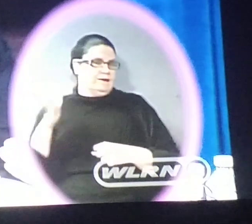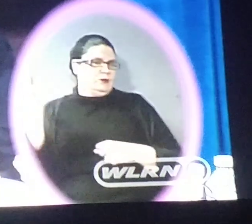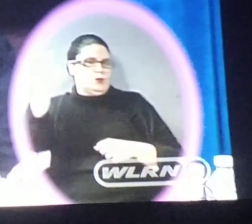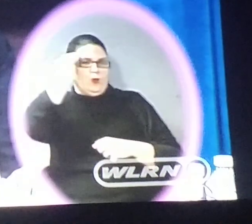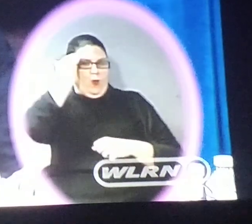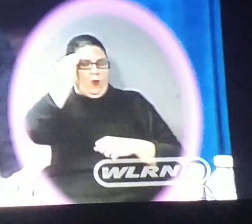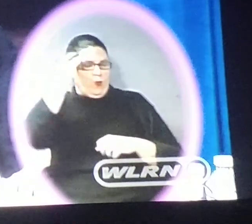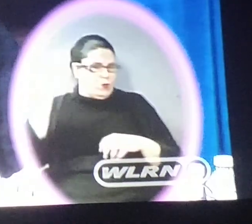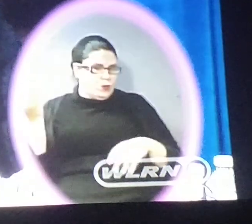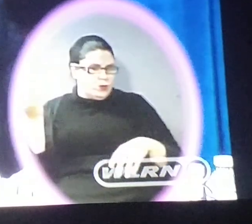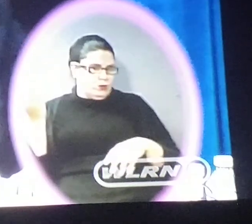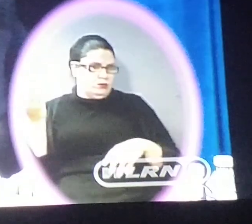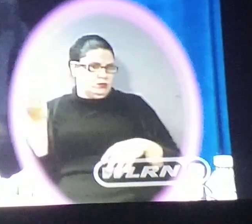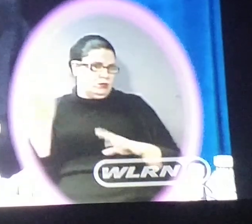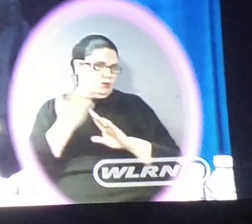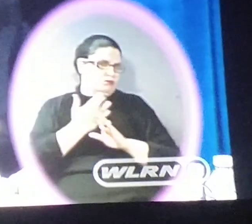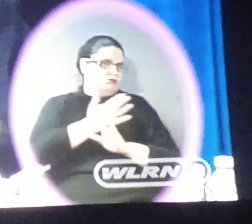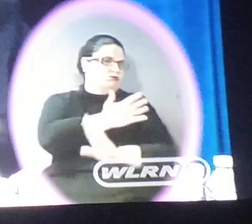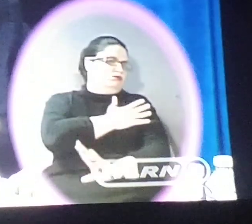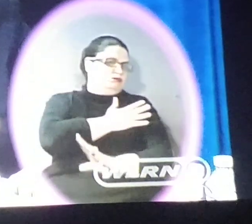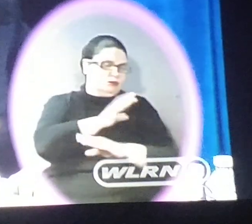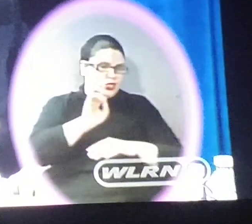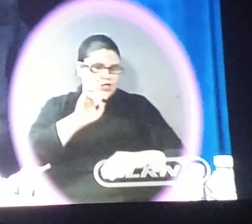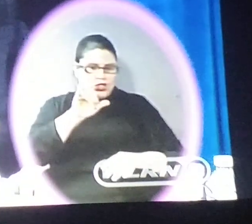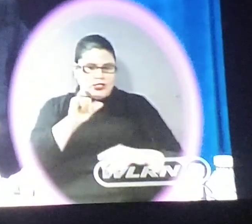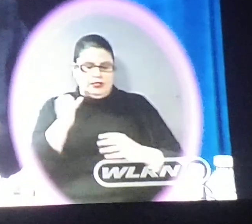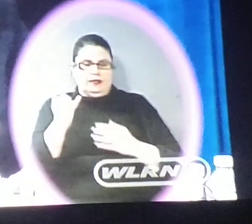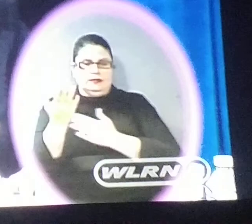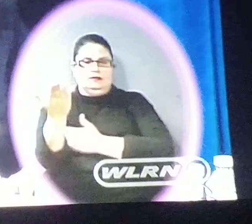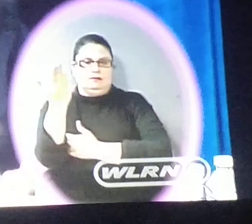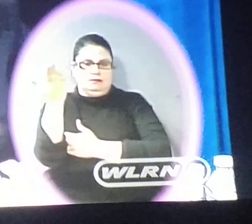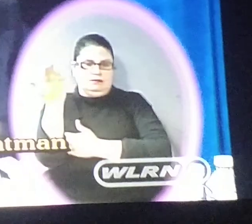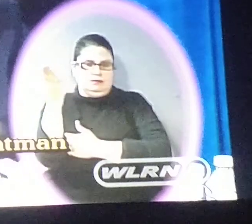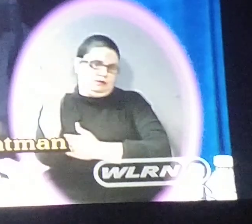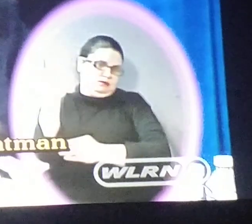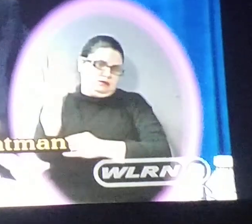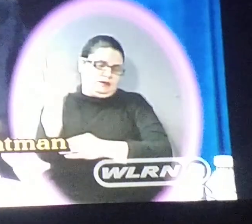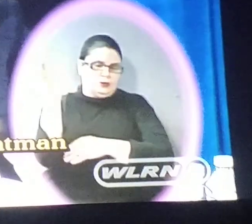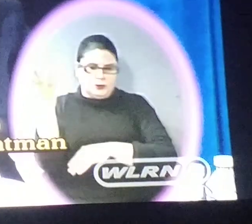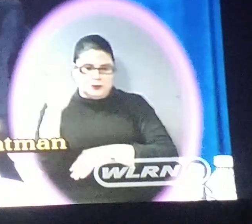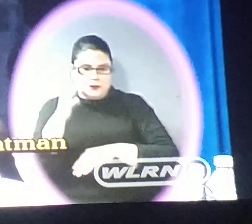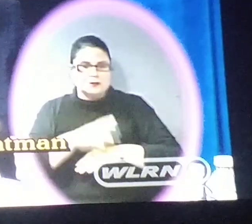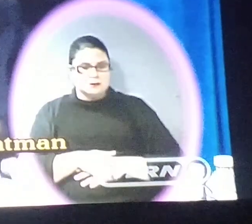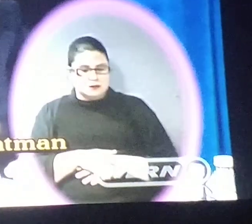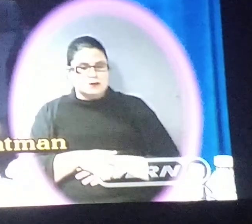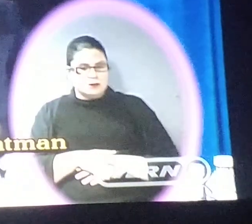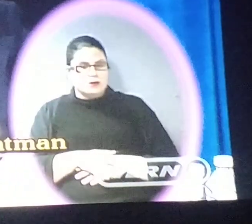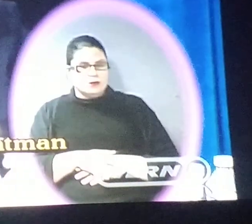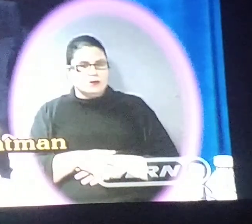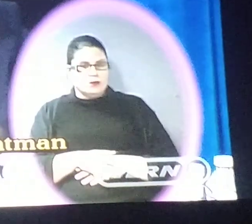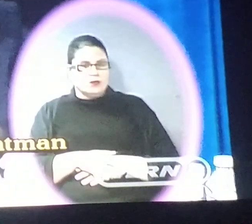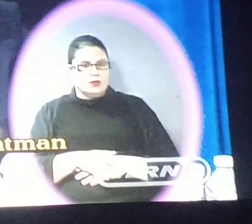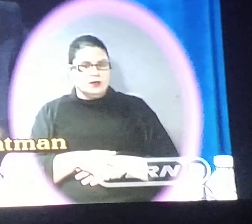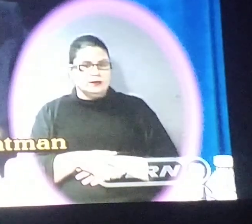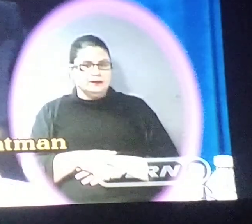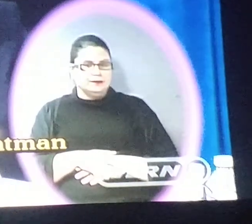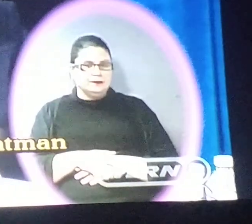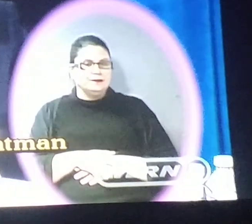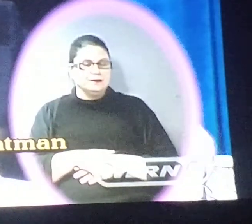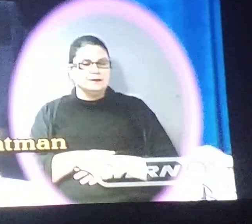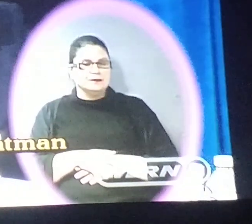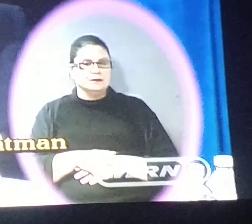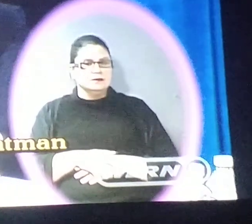distributed or given to me and to the vice chair by staff. So this is nothing like a person walk in at the last minute.